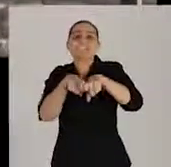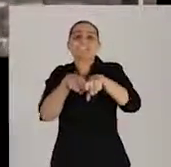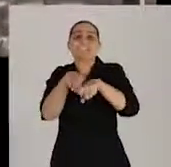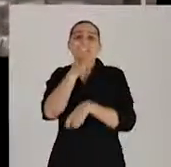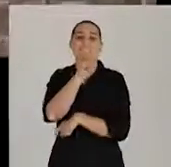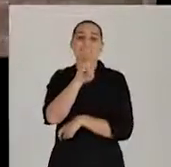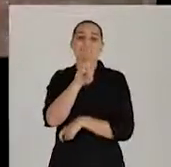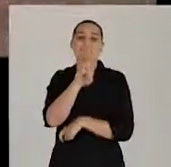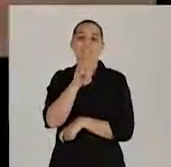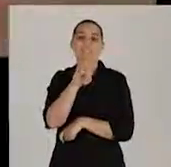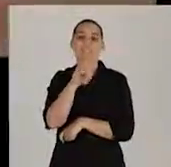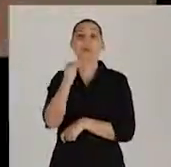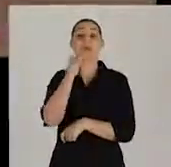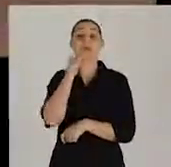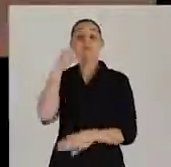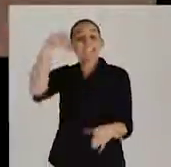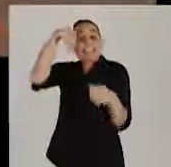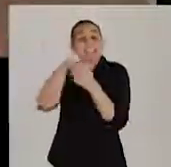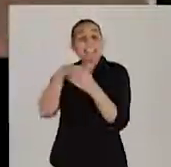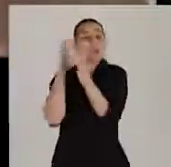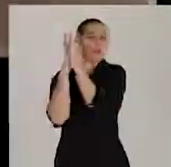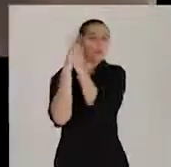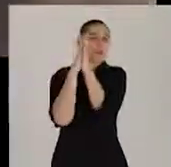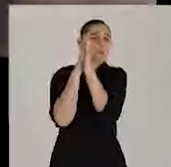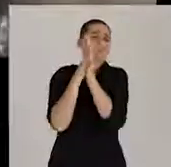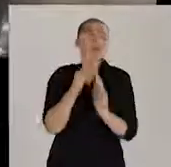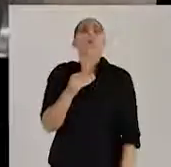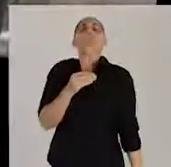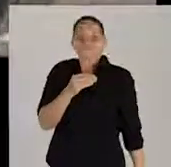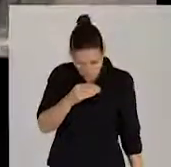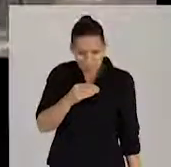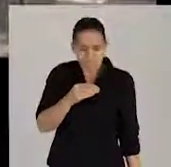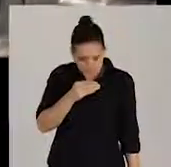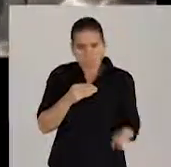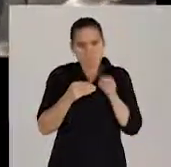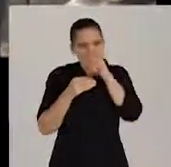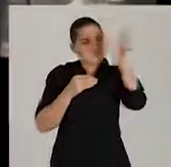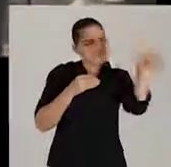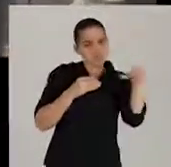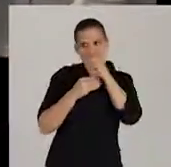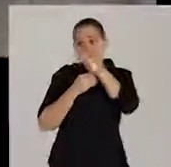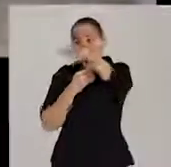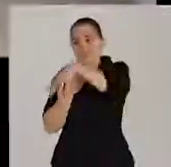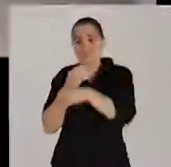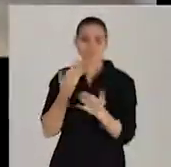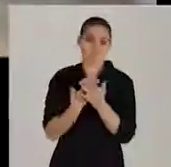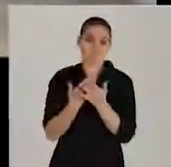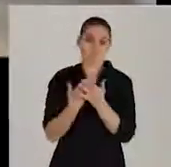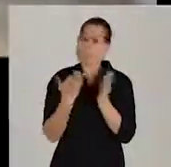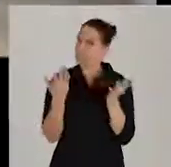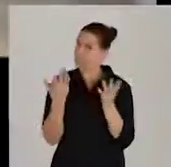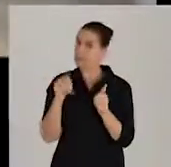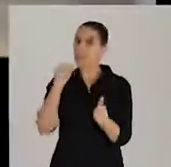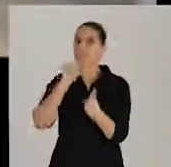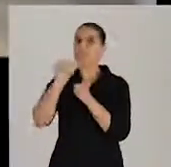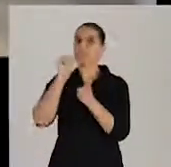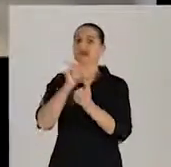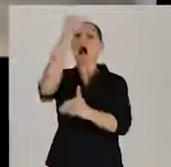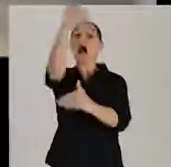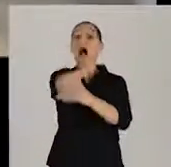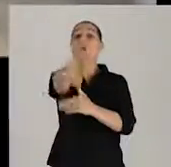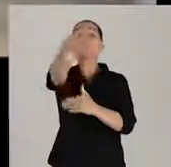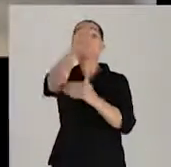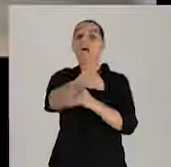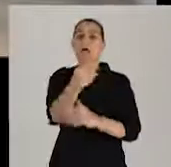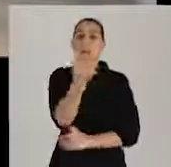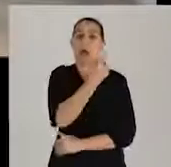done outside in a designated location away from other patients. When performed indoors, it